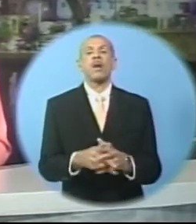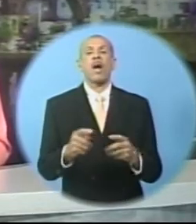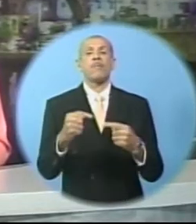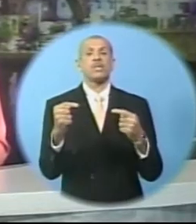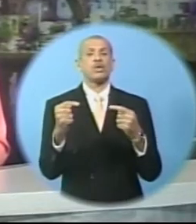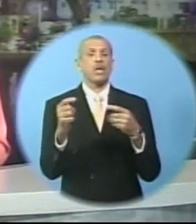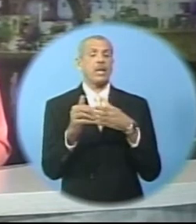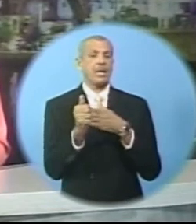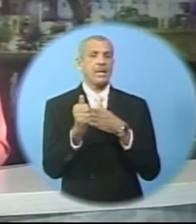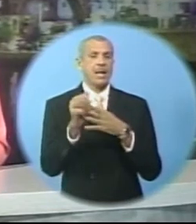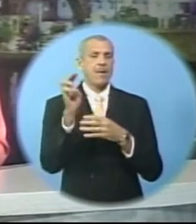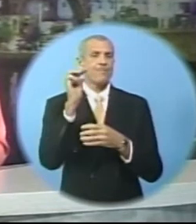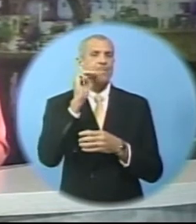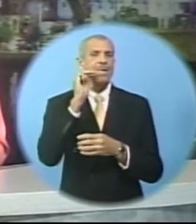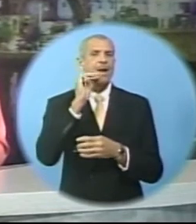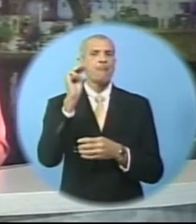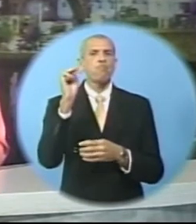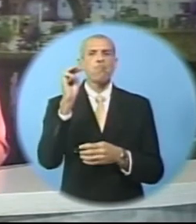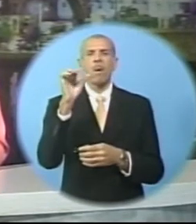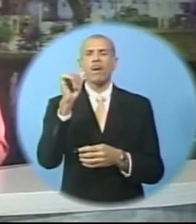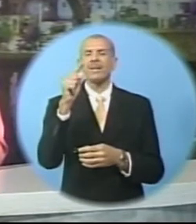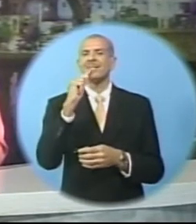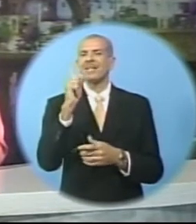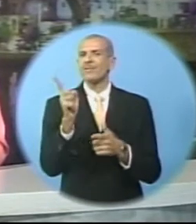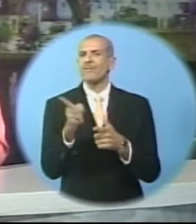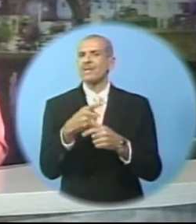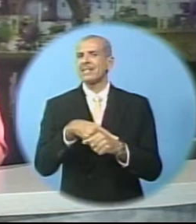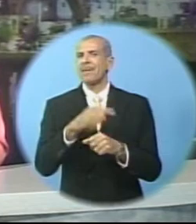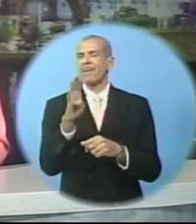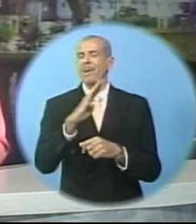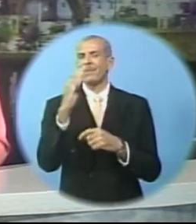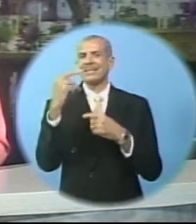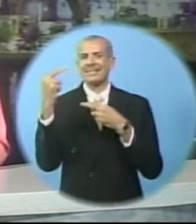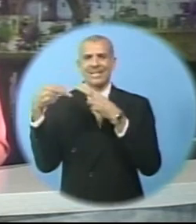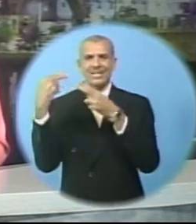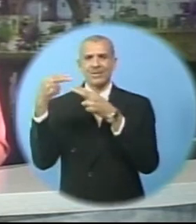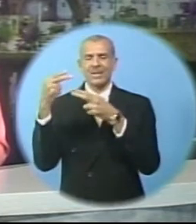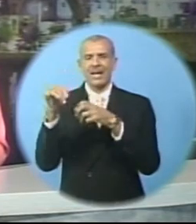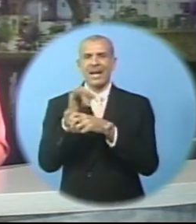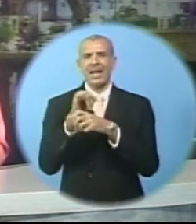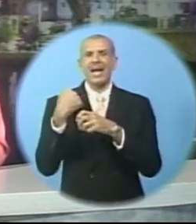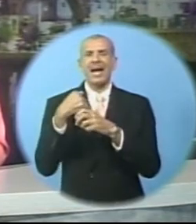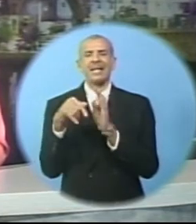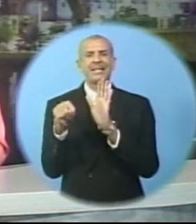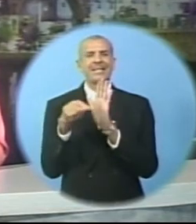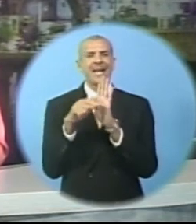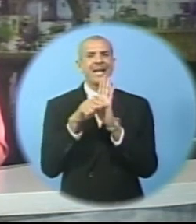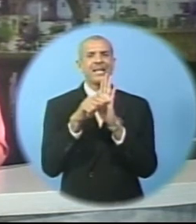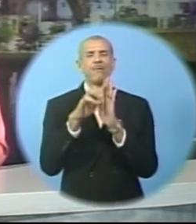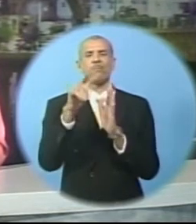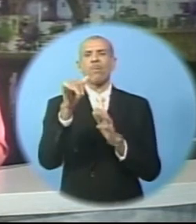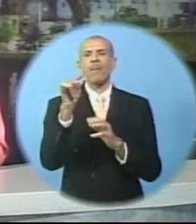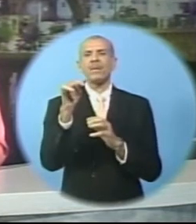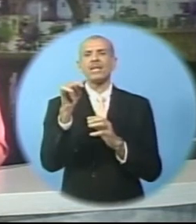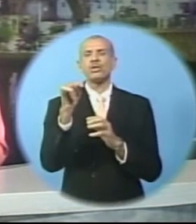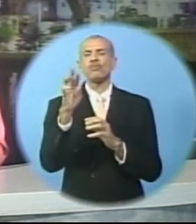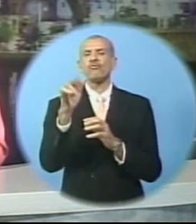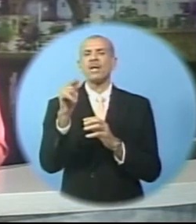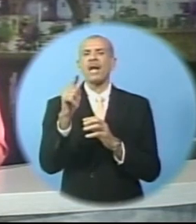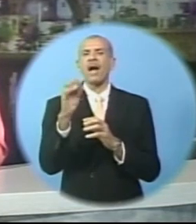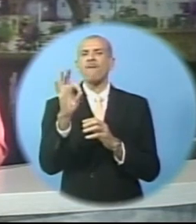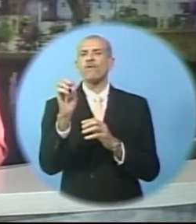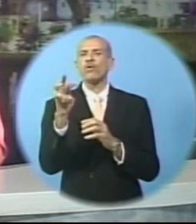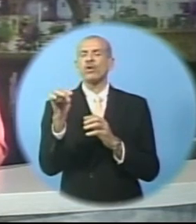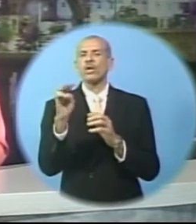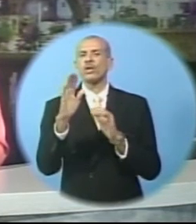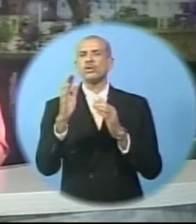Opposition leader Mia Motley says for the first time in Barbados' history, the island has a negative population rate as fewer children are